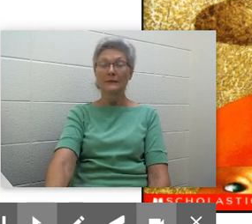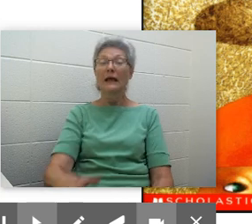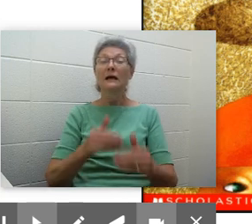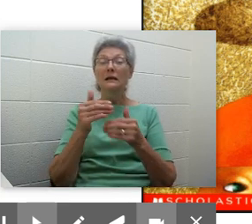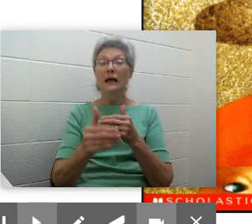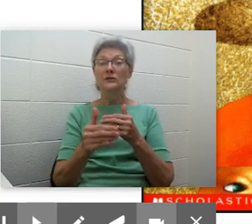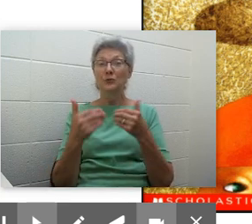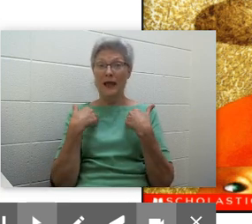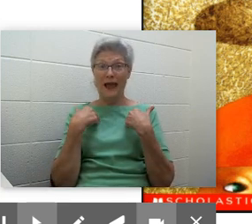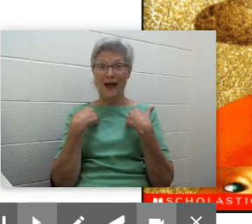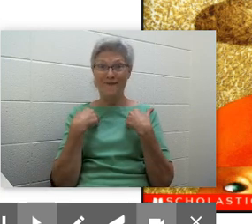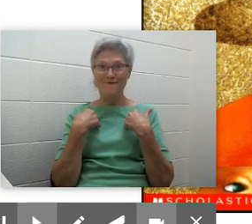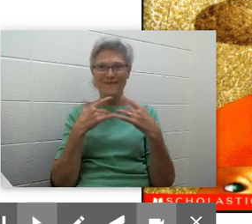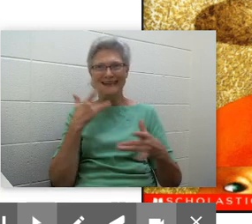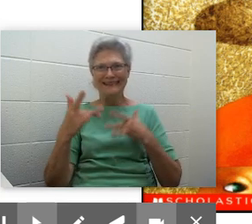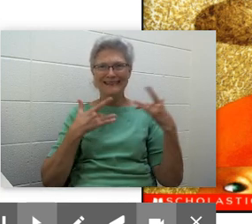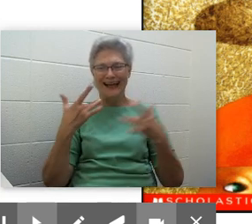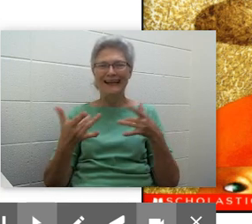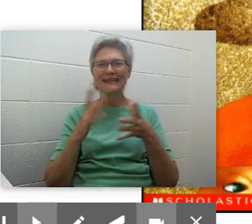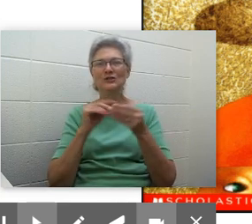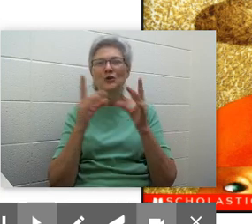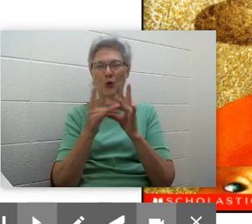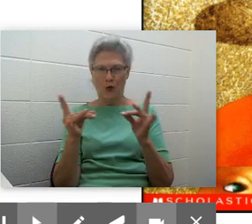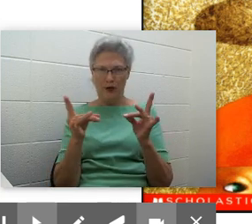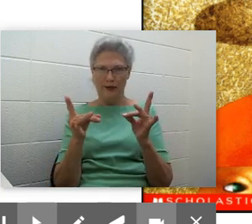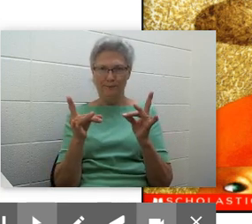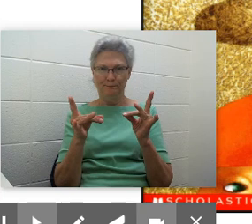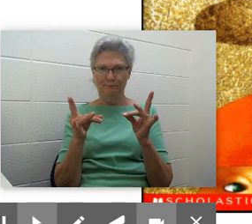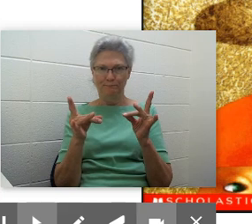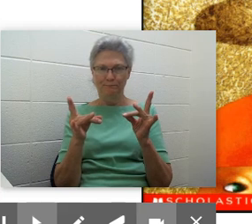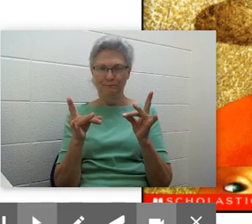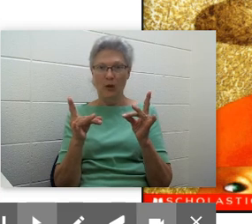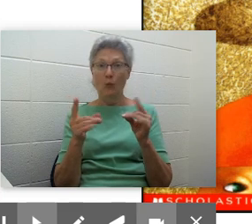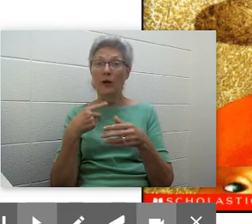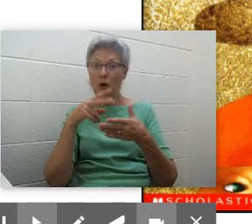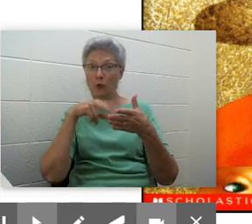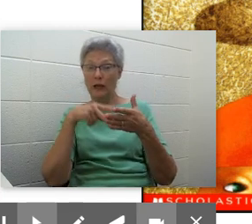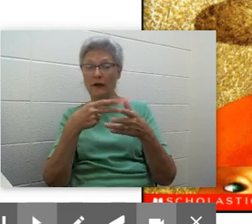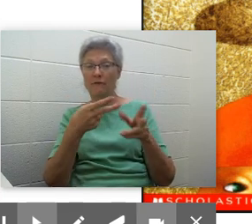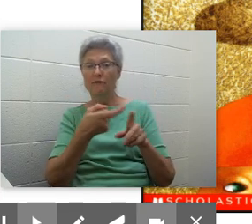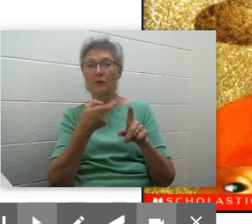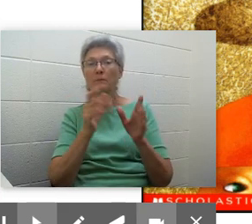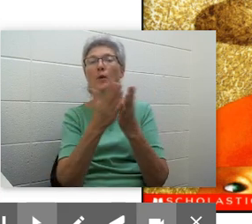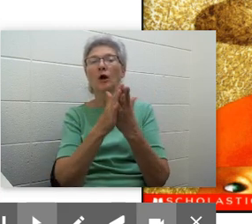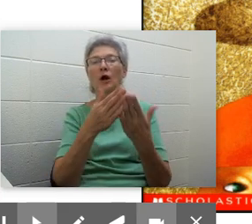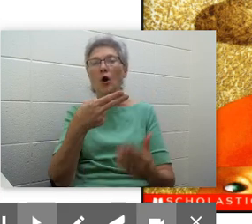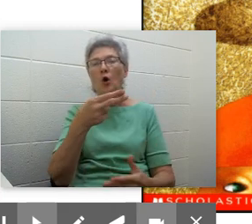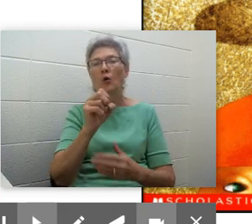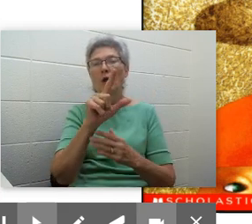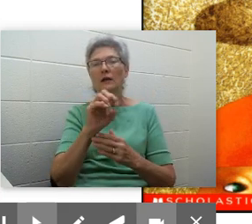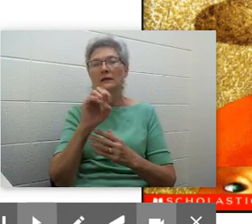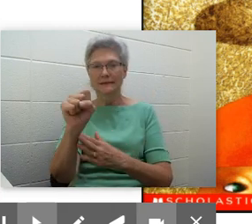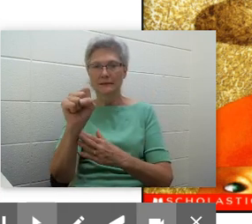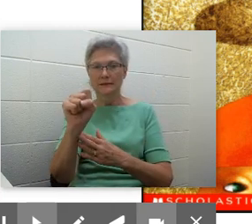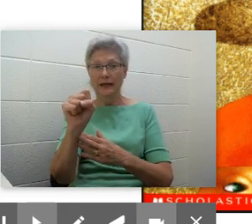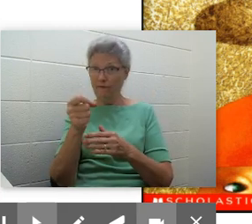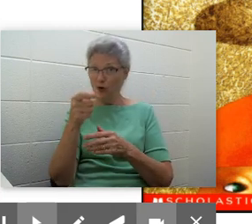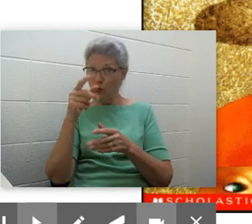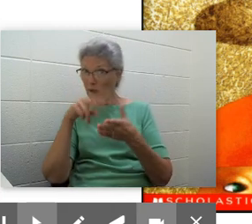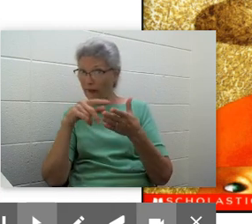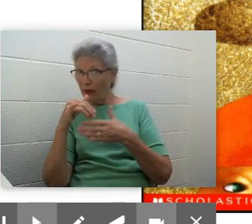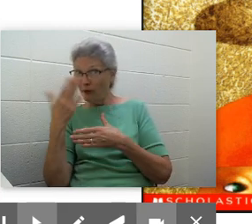Next, we have a very exciting story. We're actually going to be reading from the book Holes. Have you ever